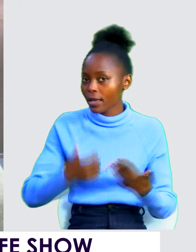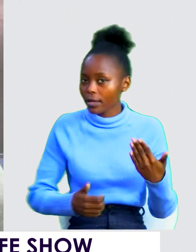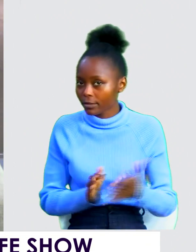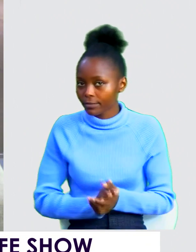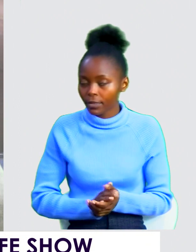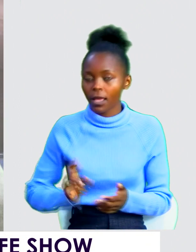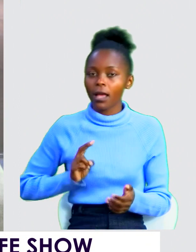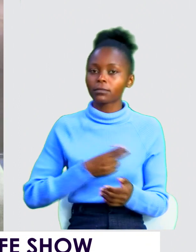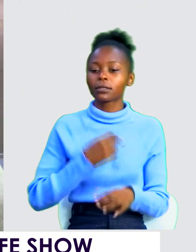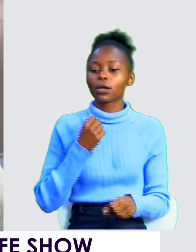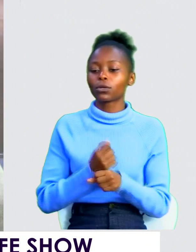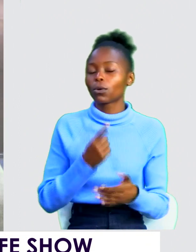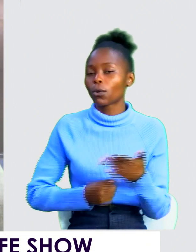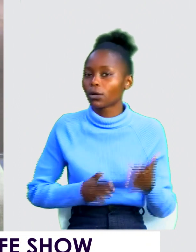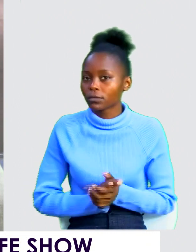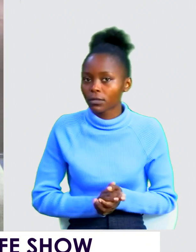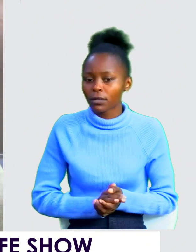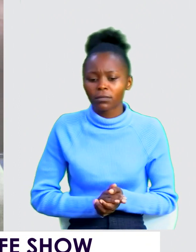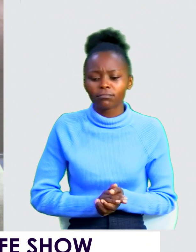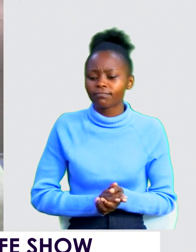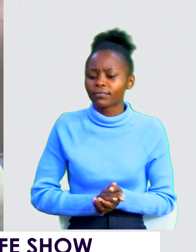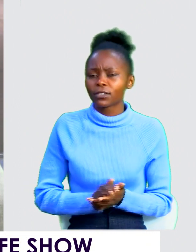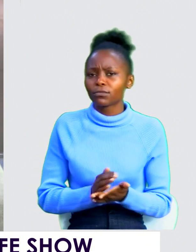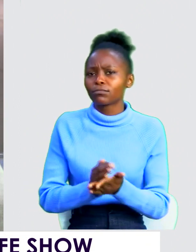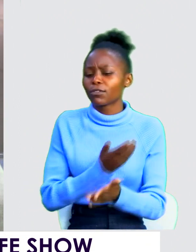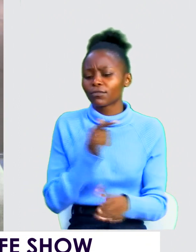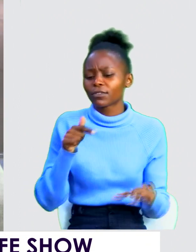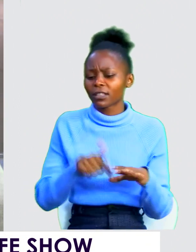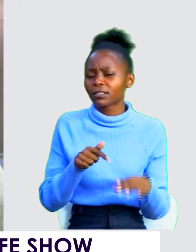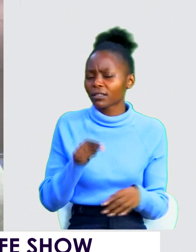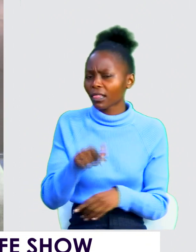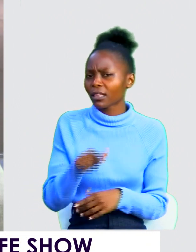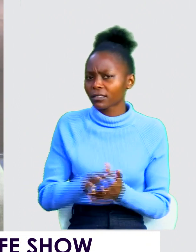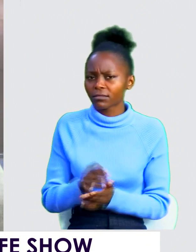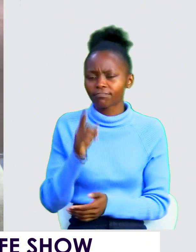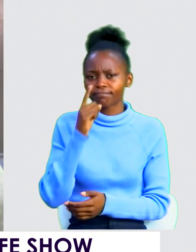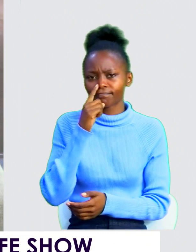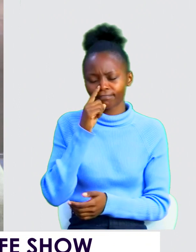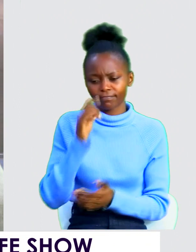can we do to overcome the boredom? By the way, boredom is dangerous.